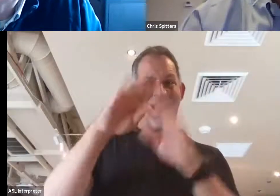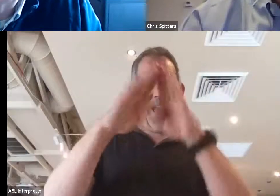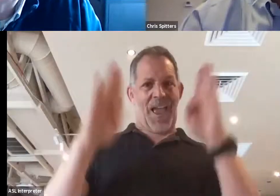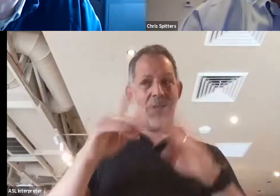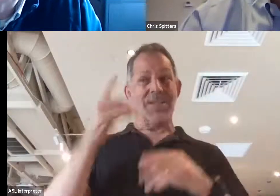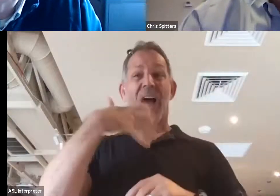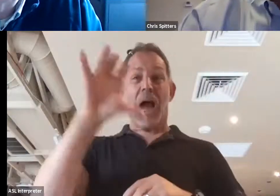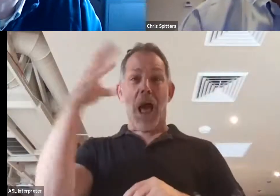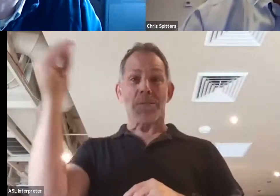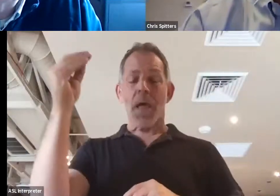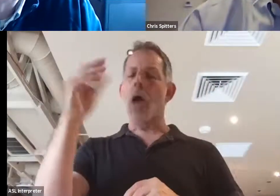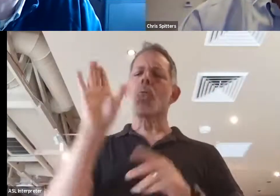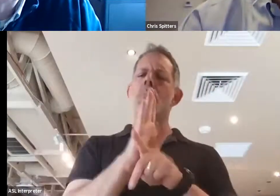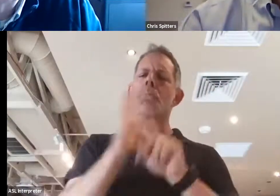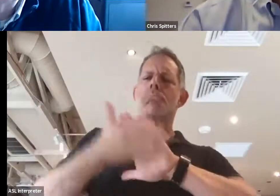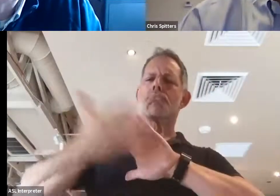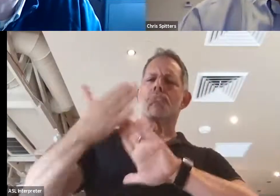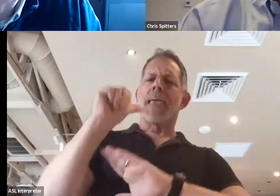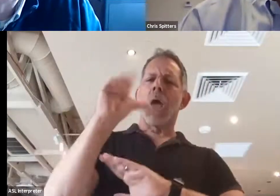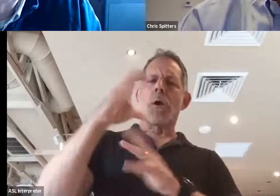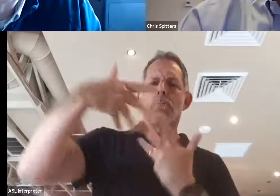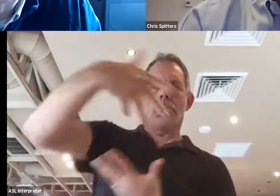face coverings when you're not only with your